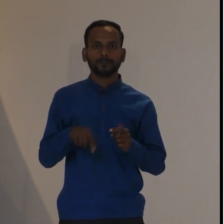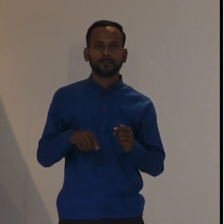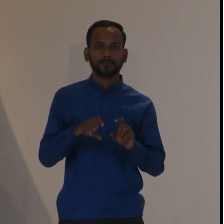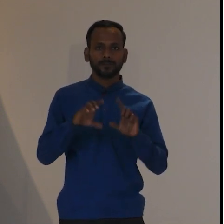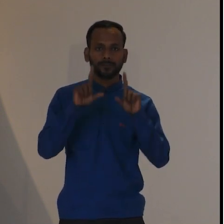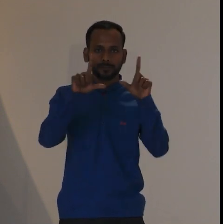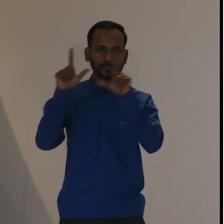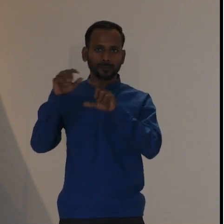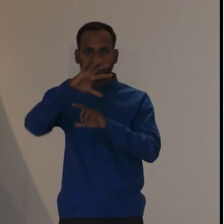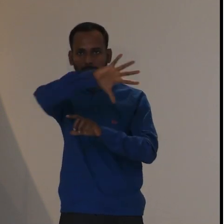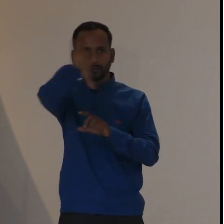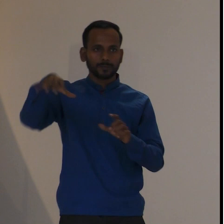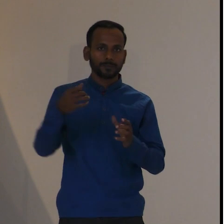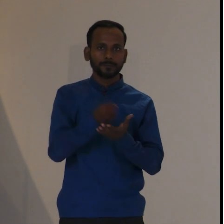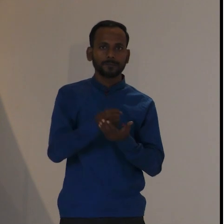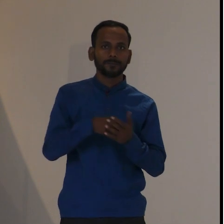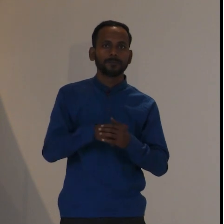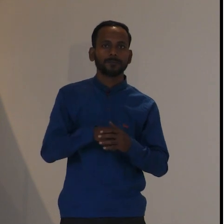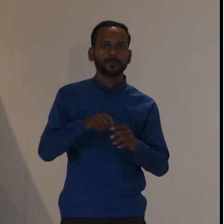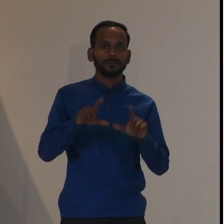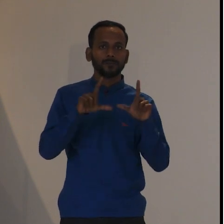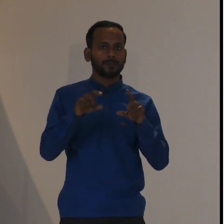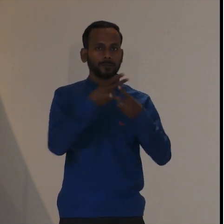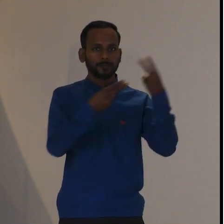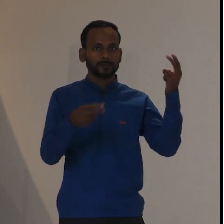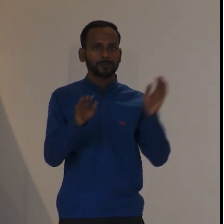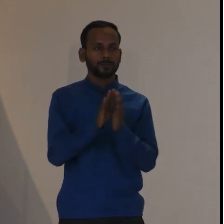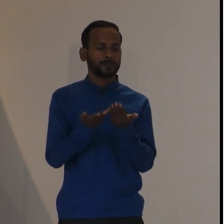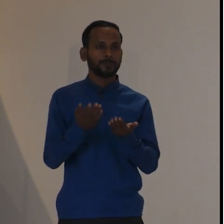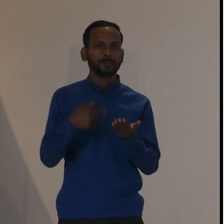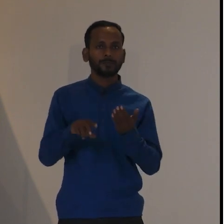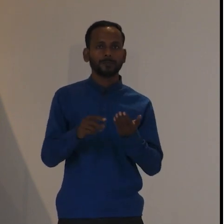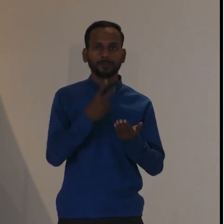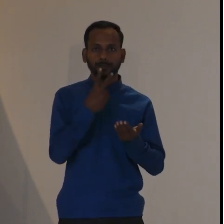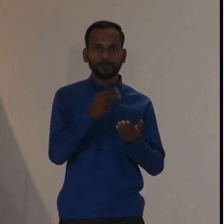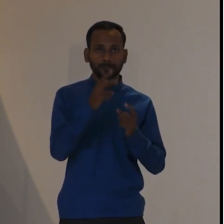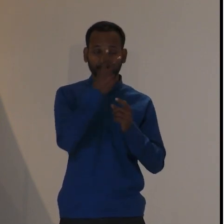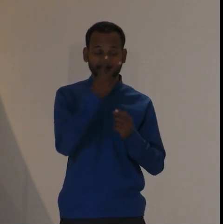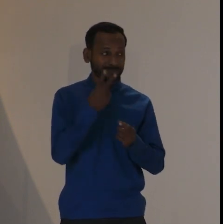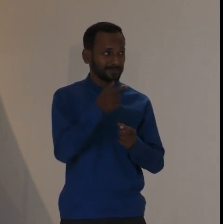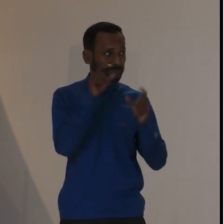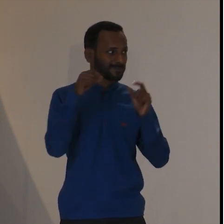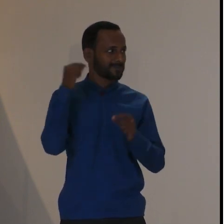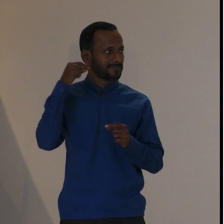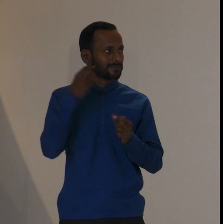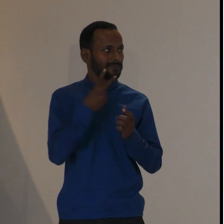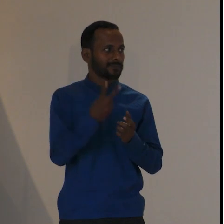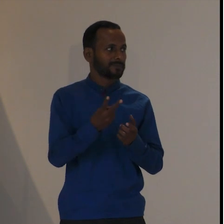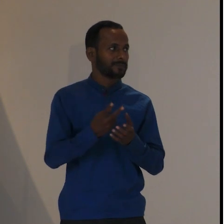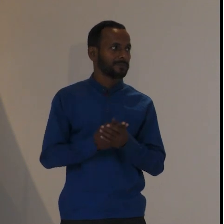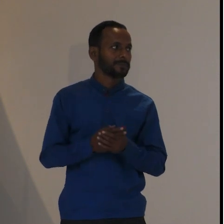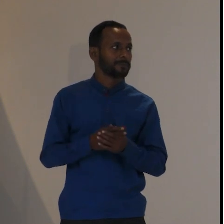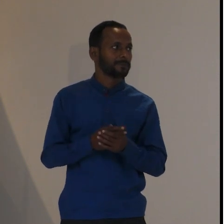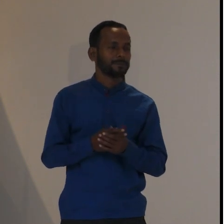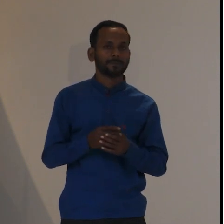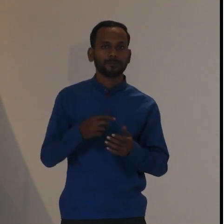museum, so when I started doing the storyboard, storyboard is nothing but it's a visual plotting of the film. So I had to